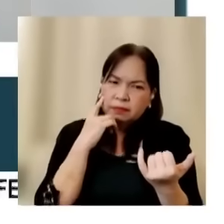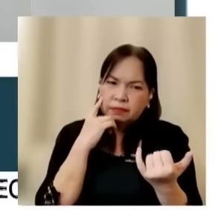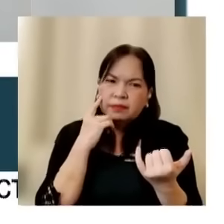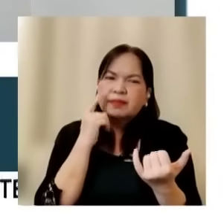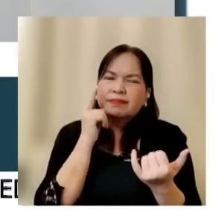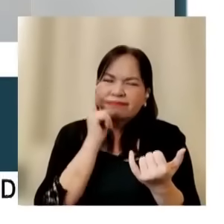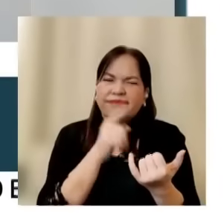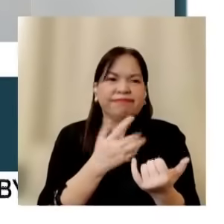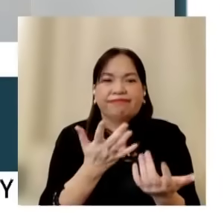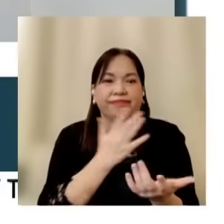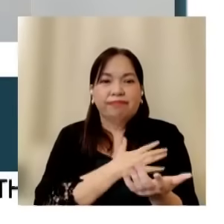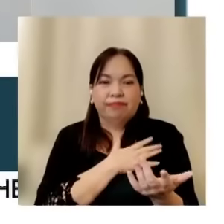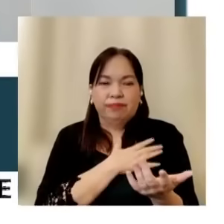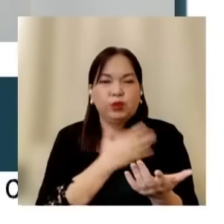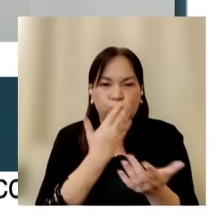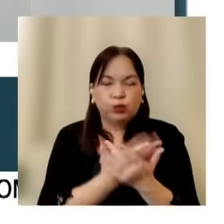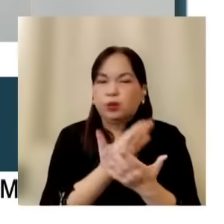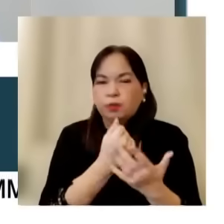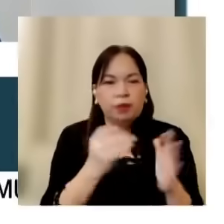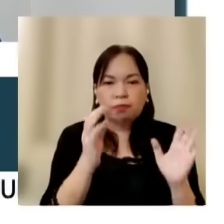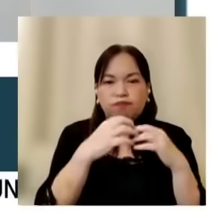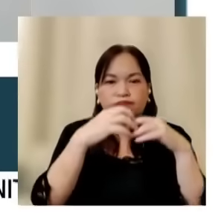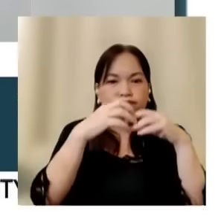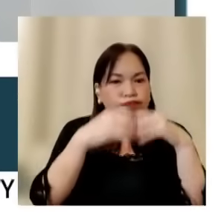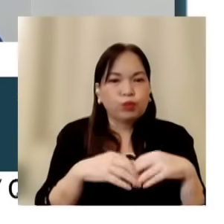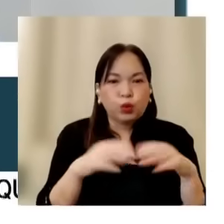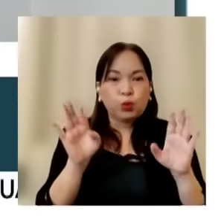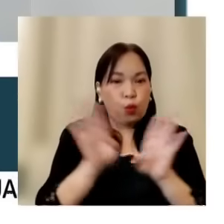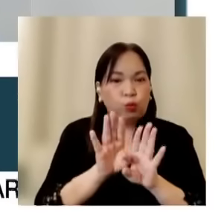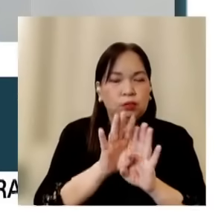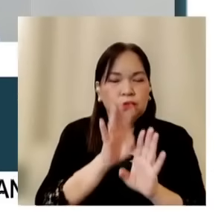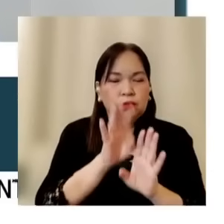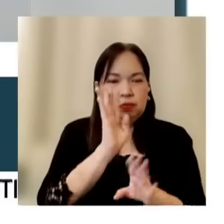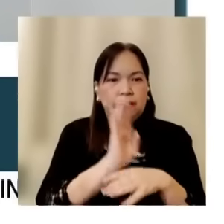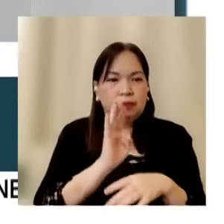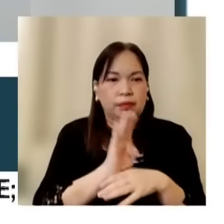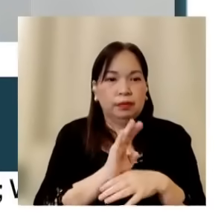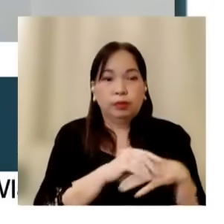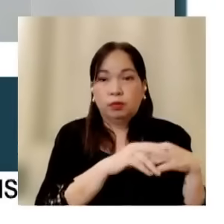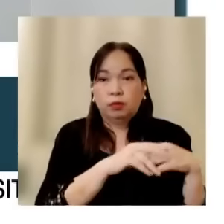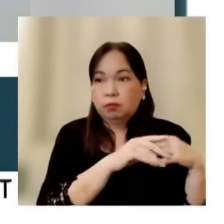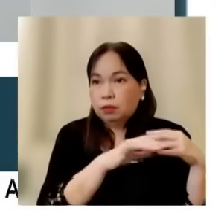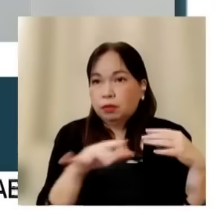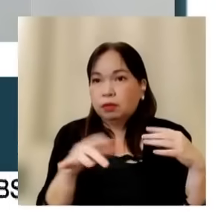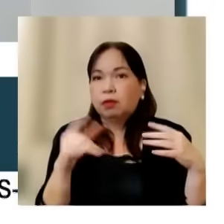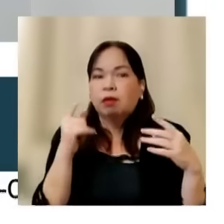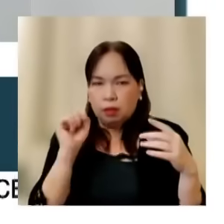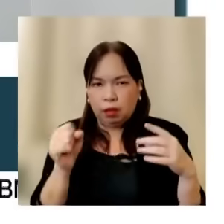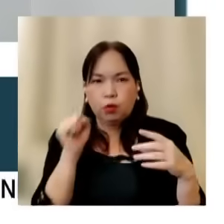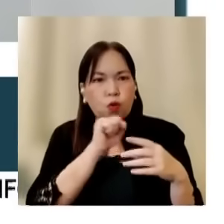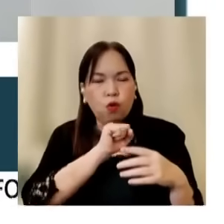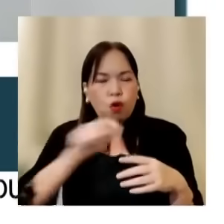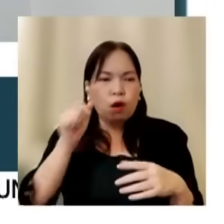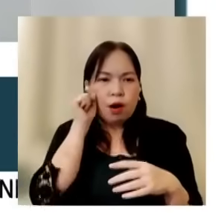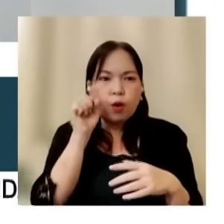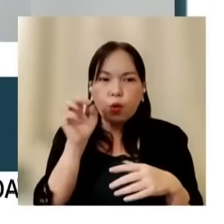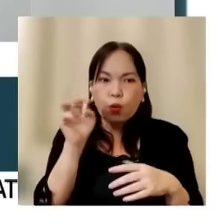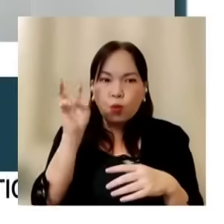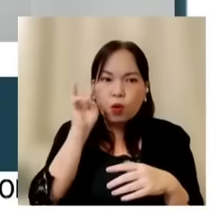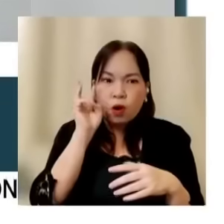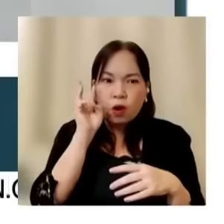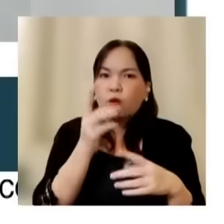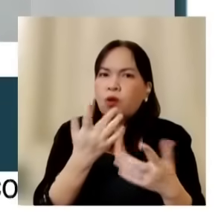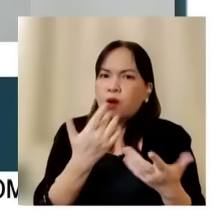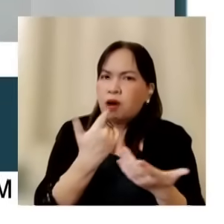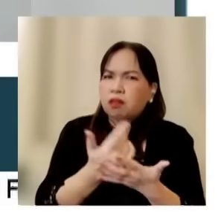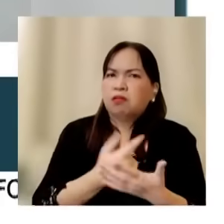shut down, albeit you know, the chilling effect should be closely observed, and that right now those who cry press freedom, those who cry